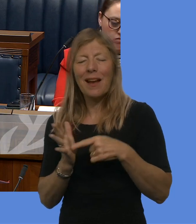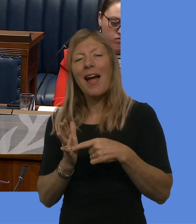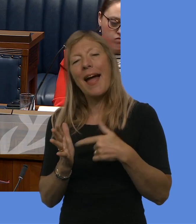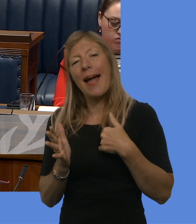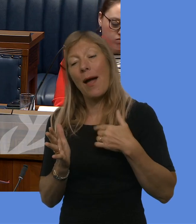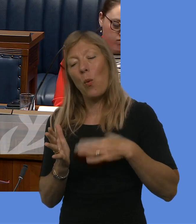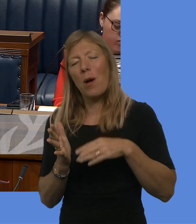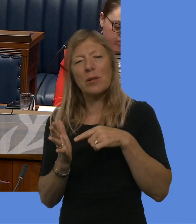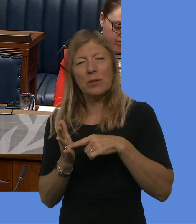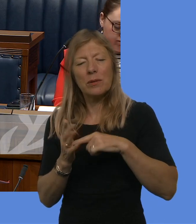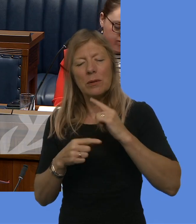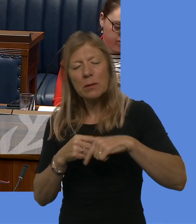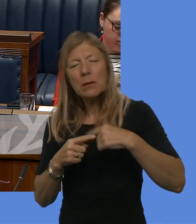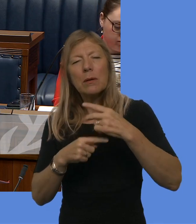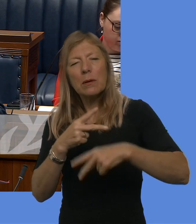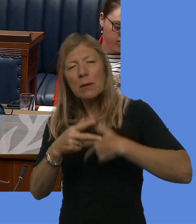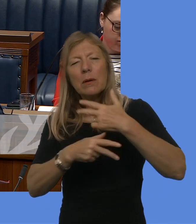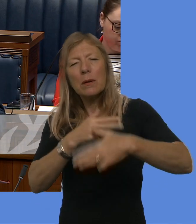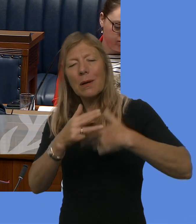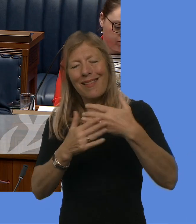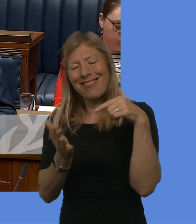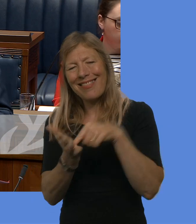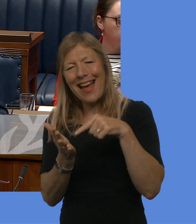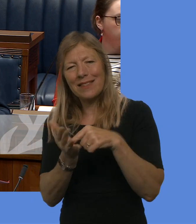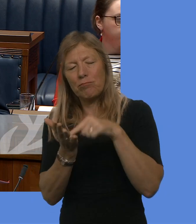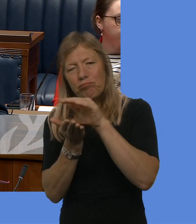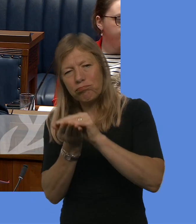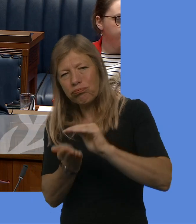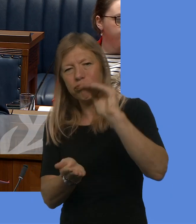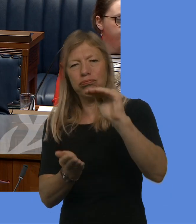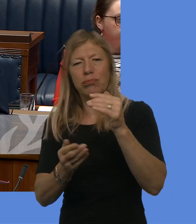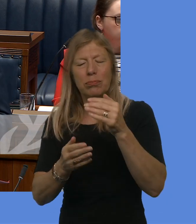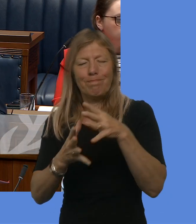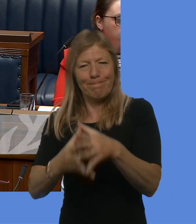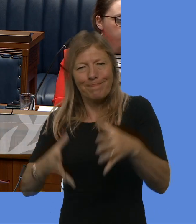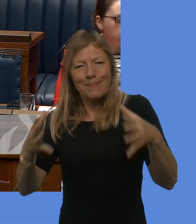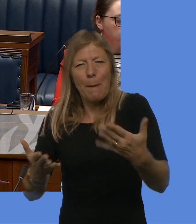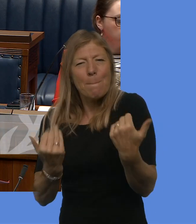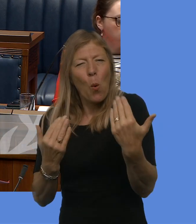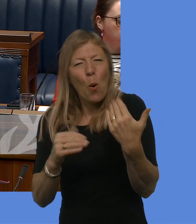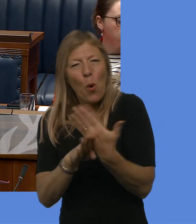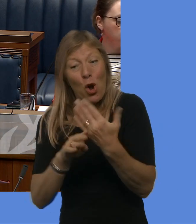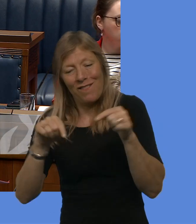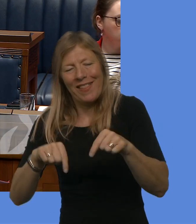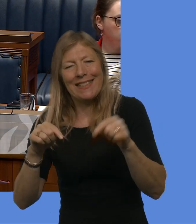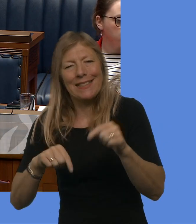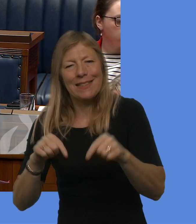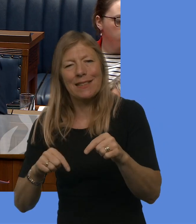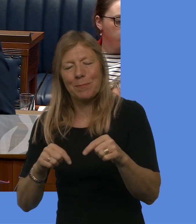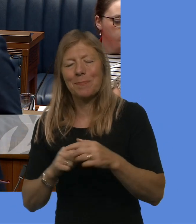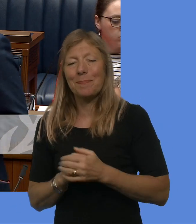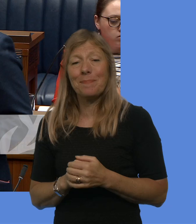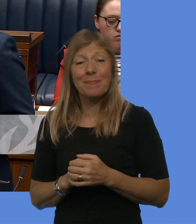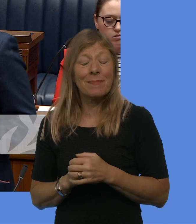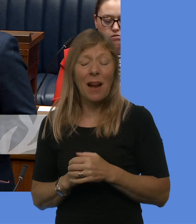to see over the next number of years building upon to make it a bigger programme. That's why I continue to make the case,